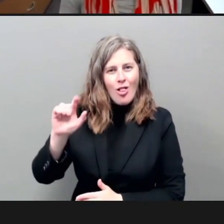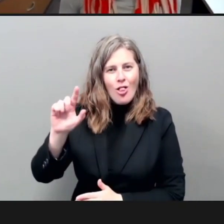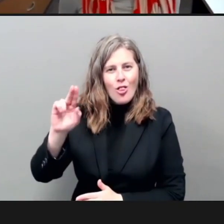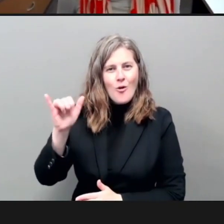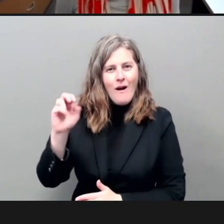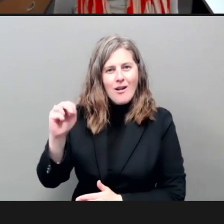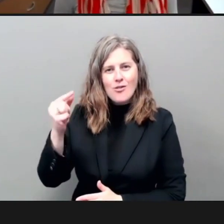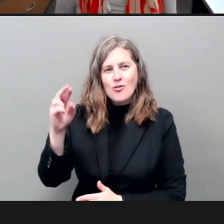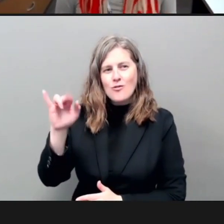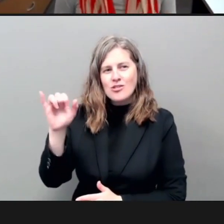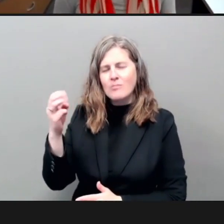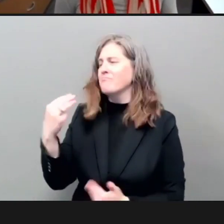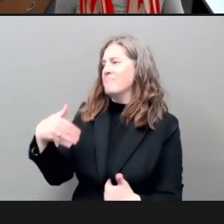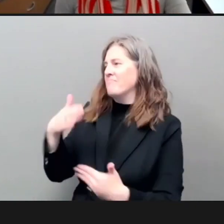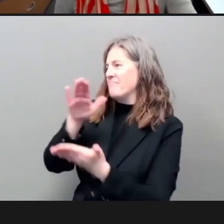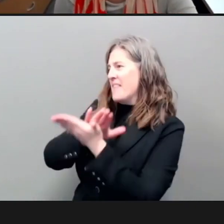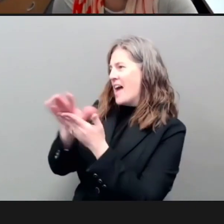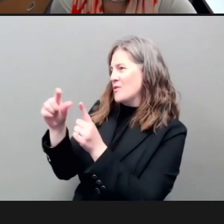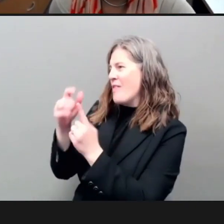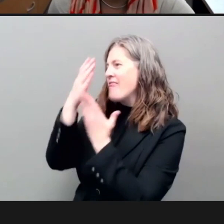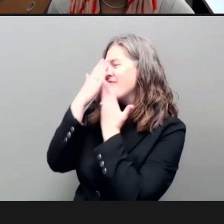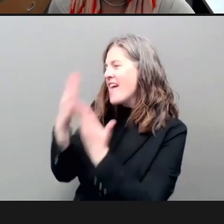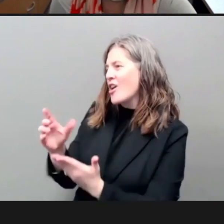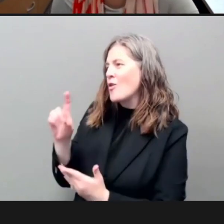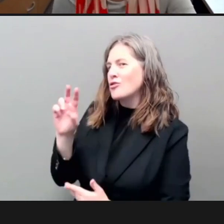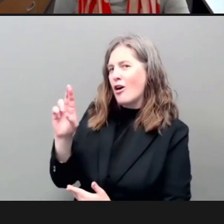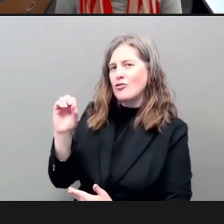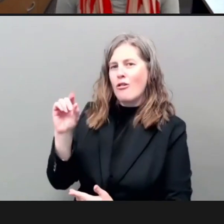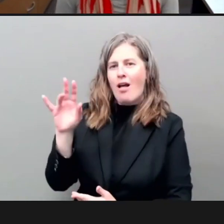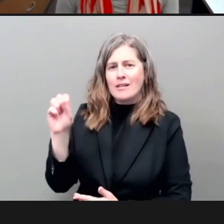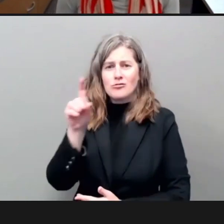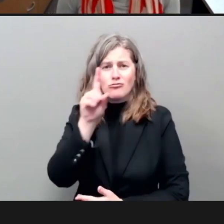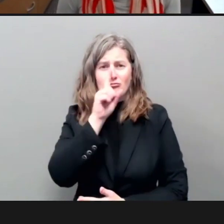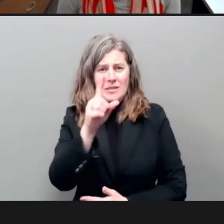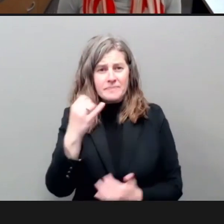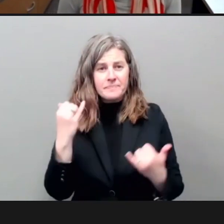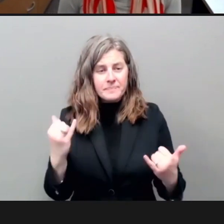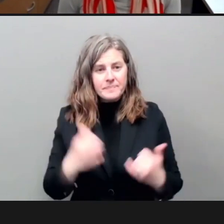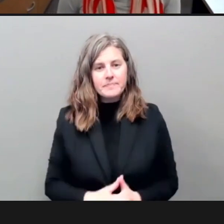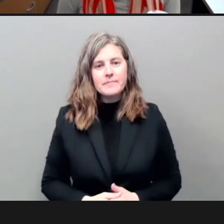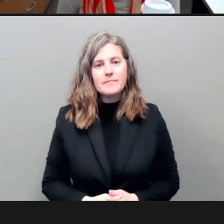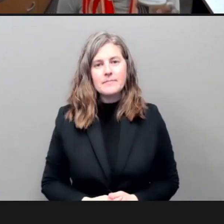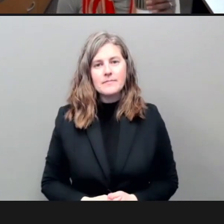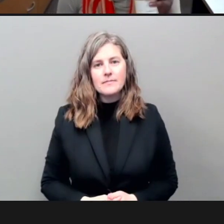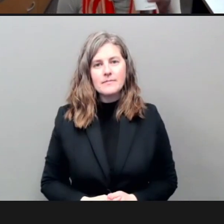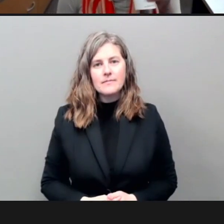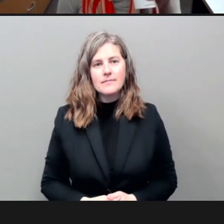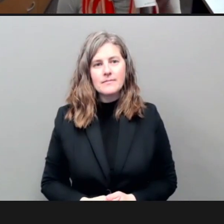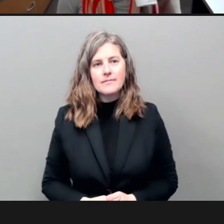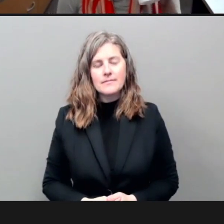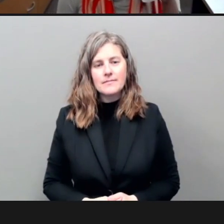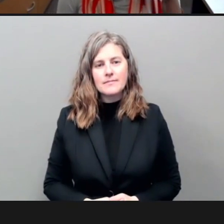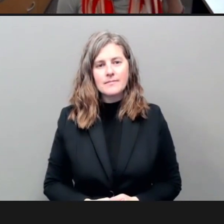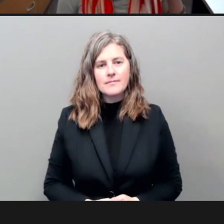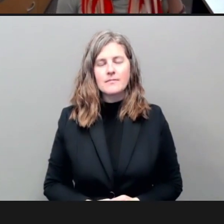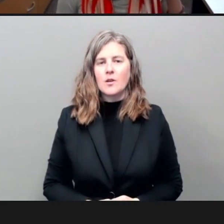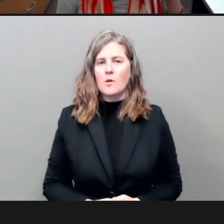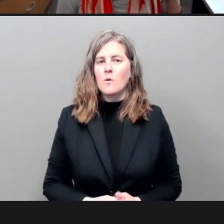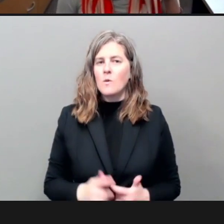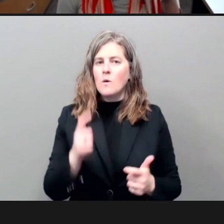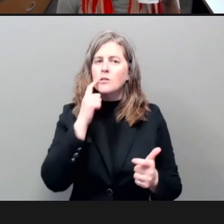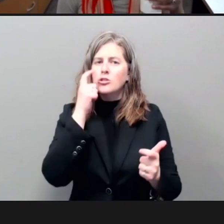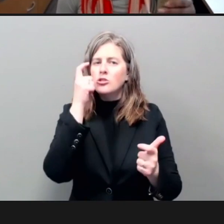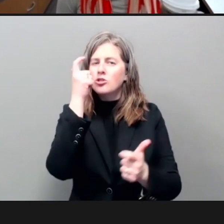nice words. Thank you very much, Dr. Collins. This really is a